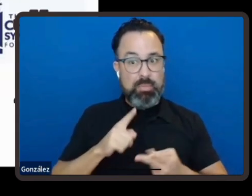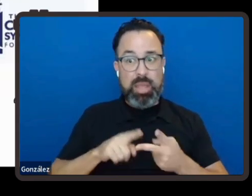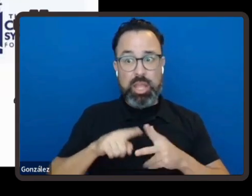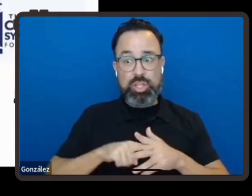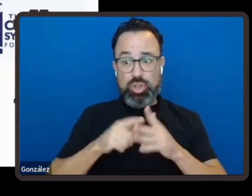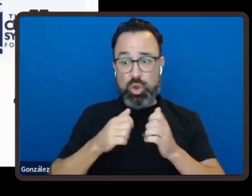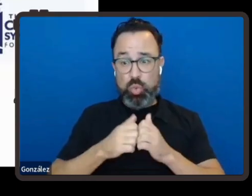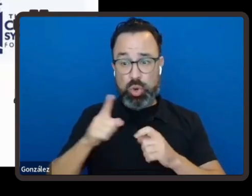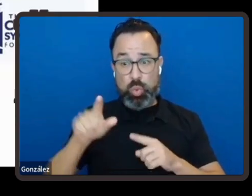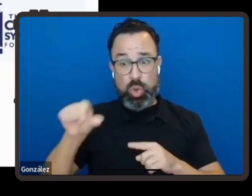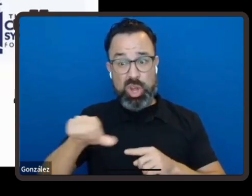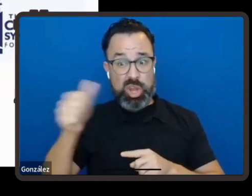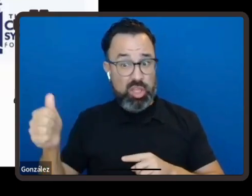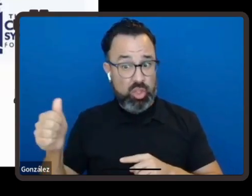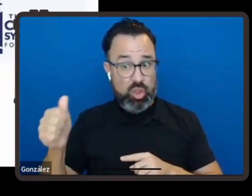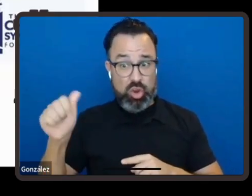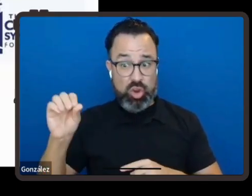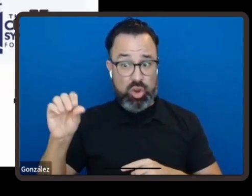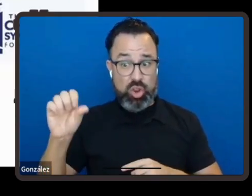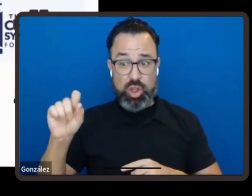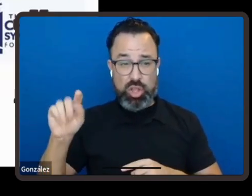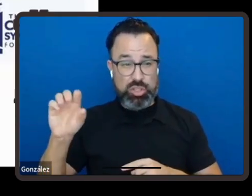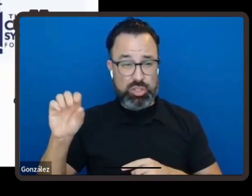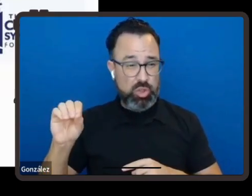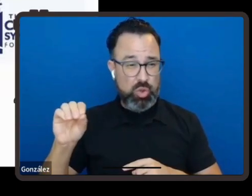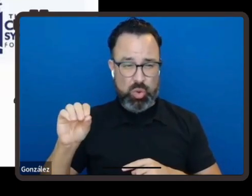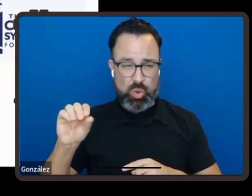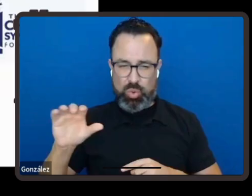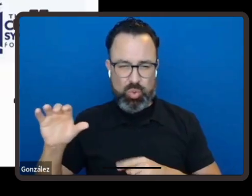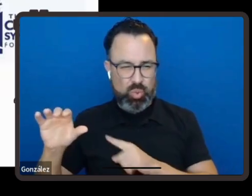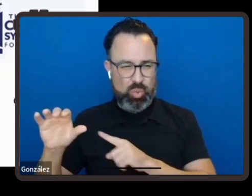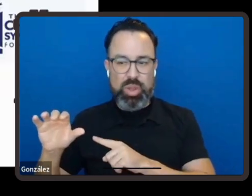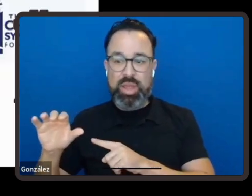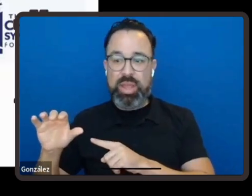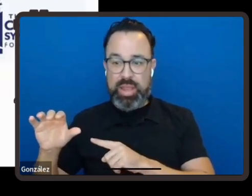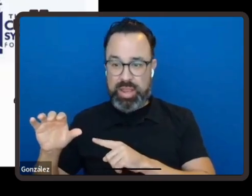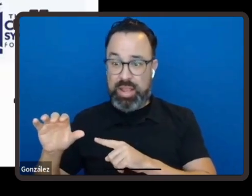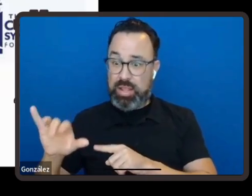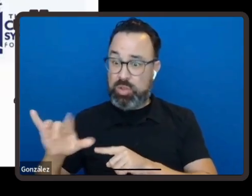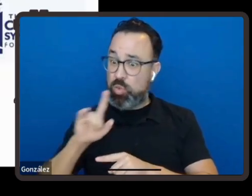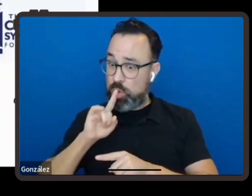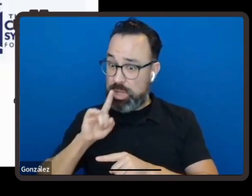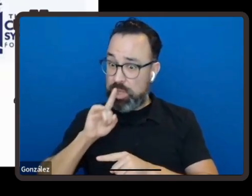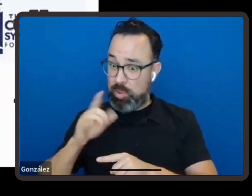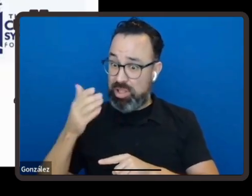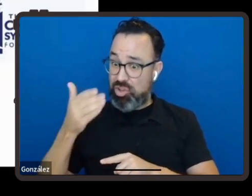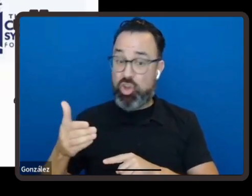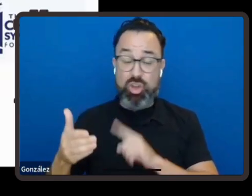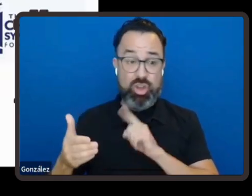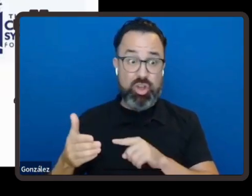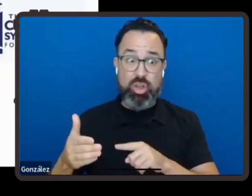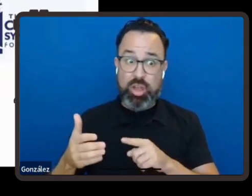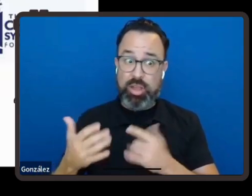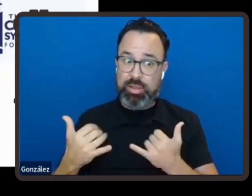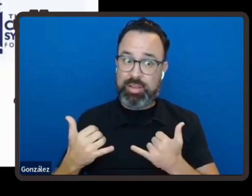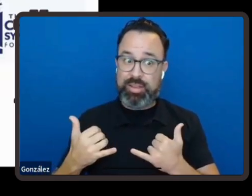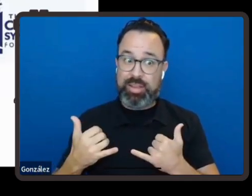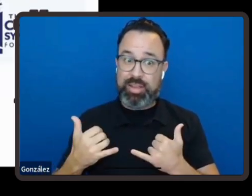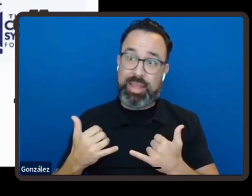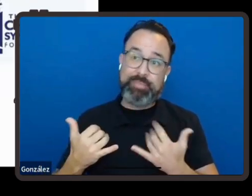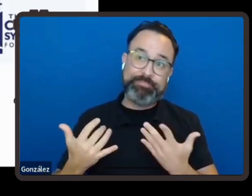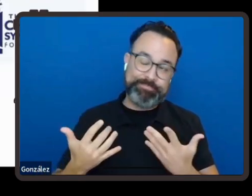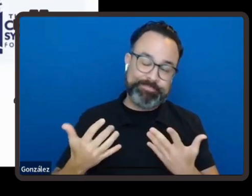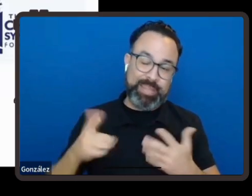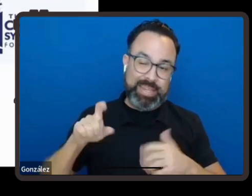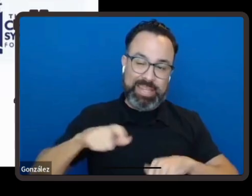really, really very, very good. I mean, it's time to go to a lot of these people, but I think they can give you videos